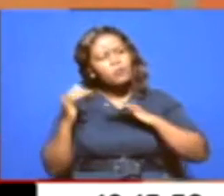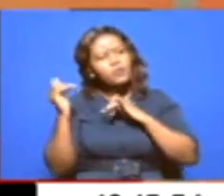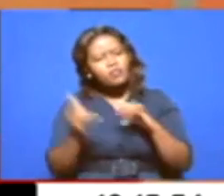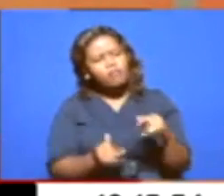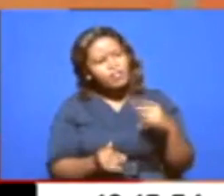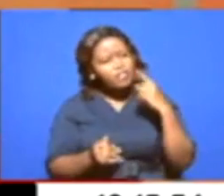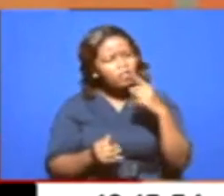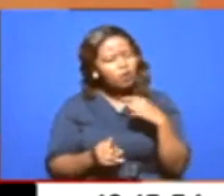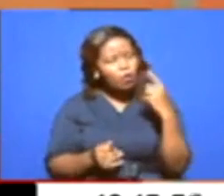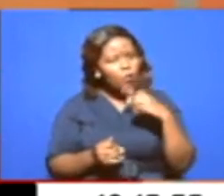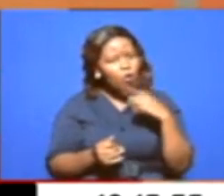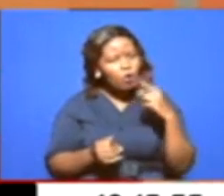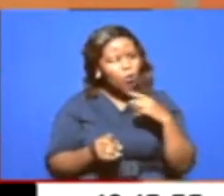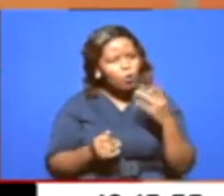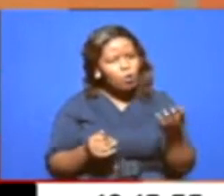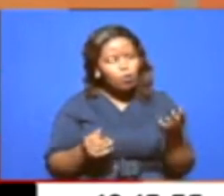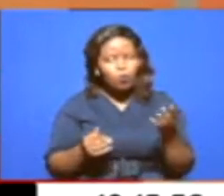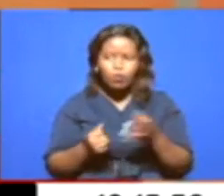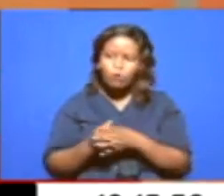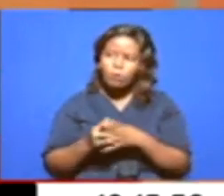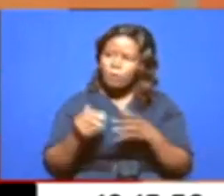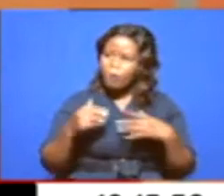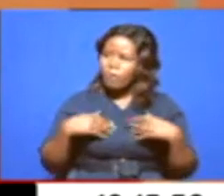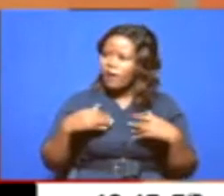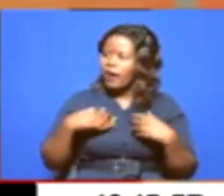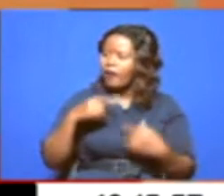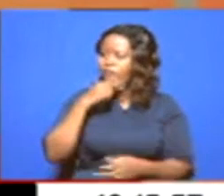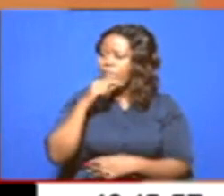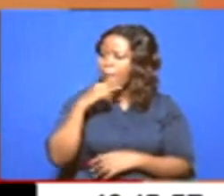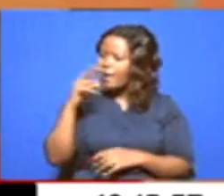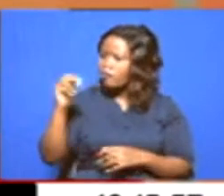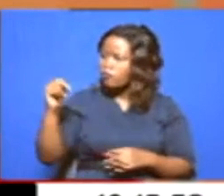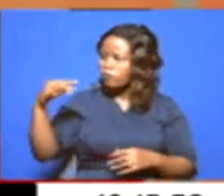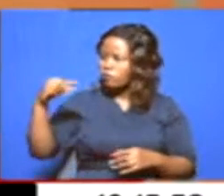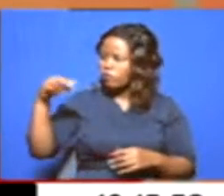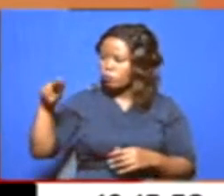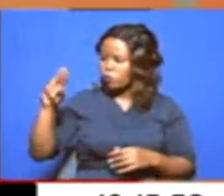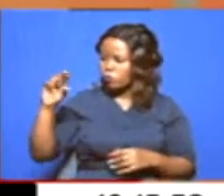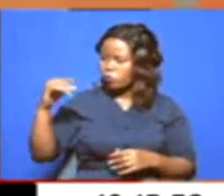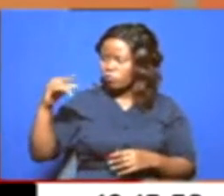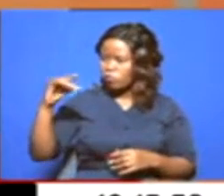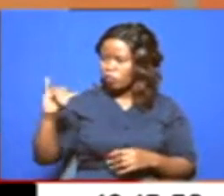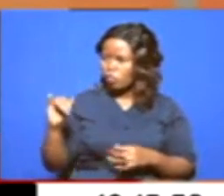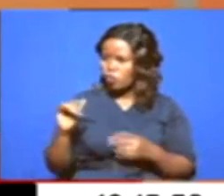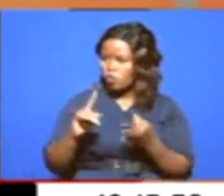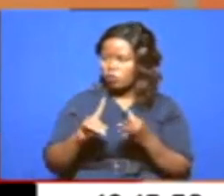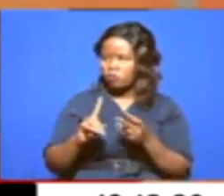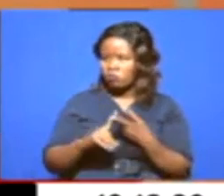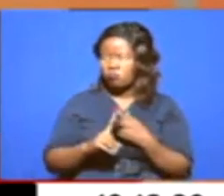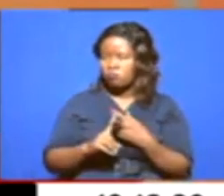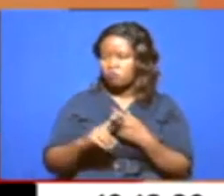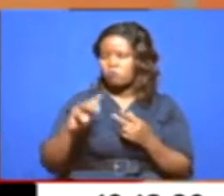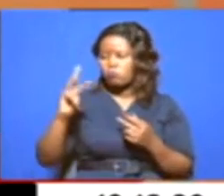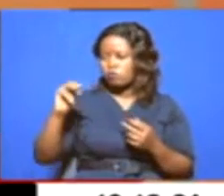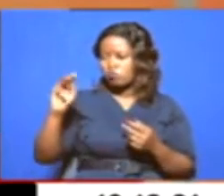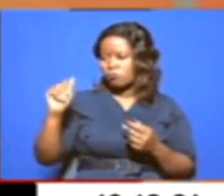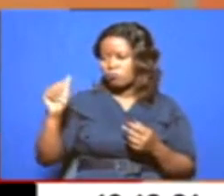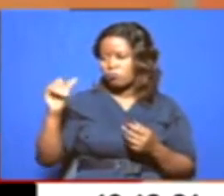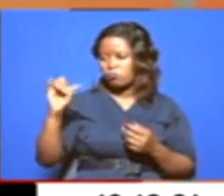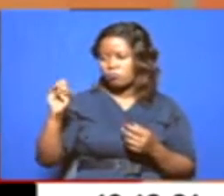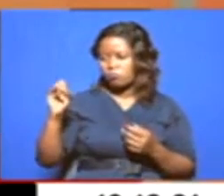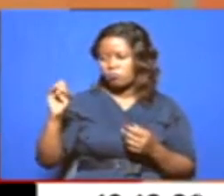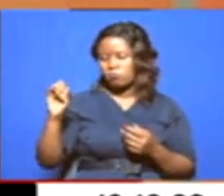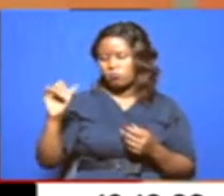people like, we have John Ngugi. We have Edith Masai. Those we have already